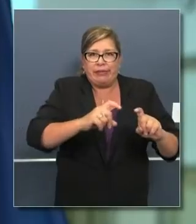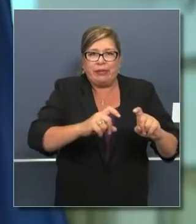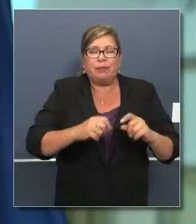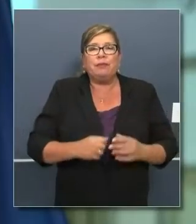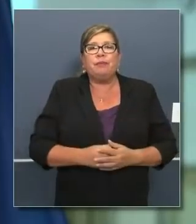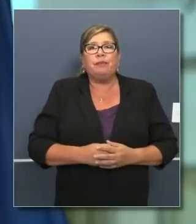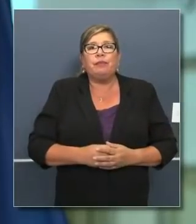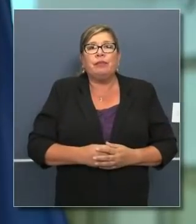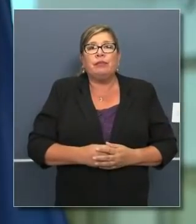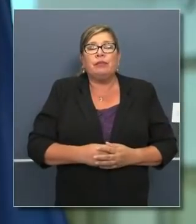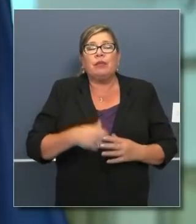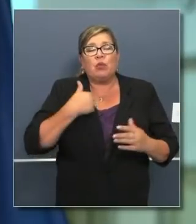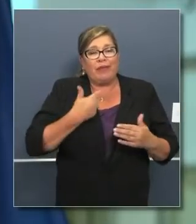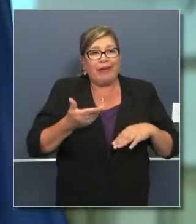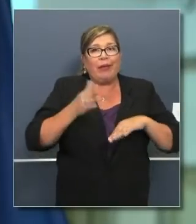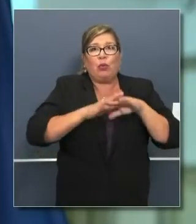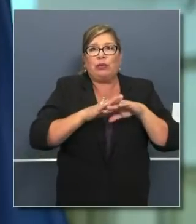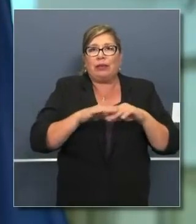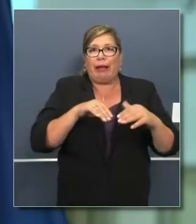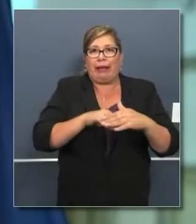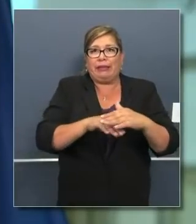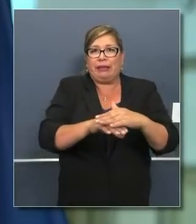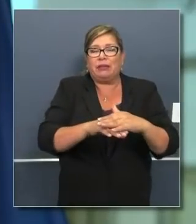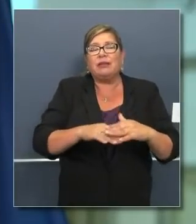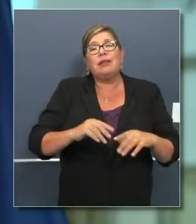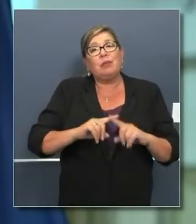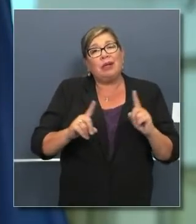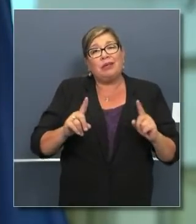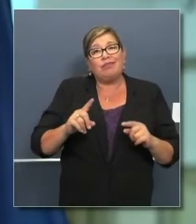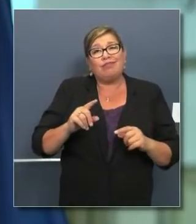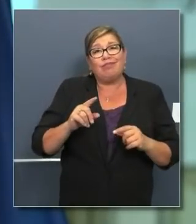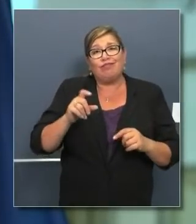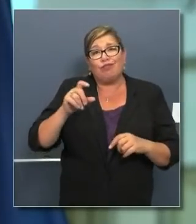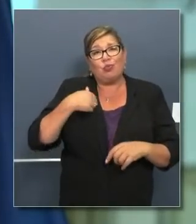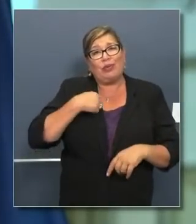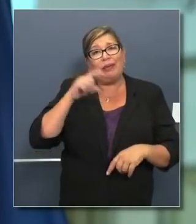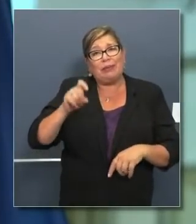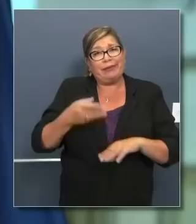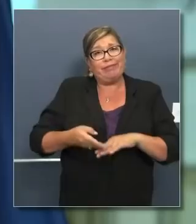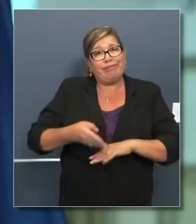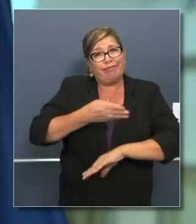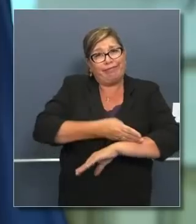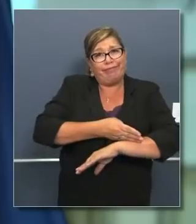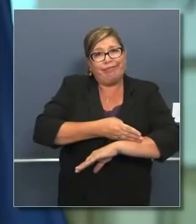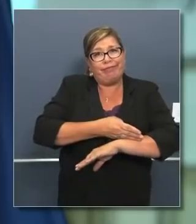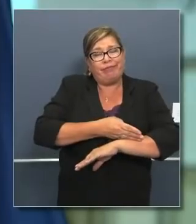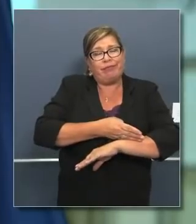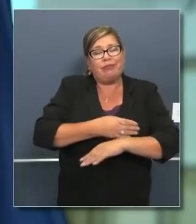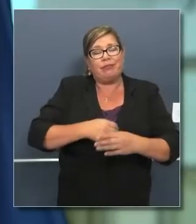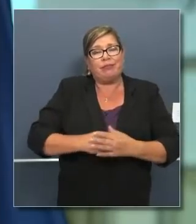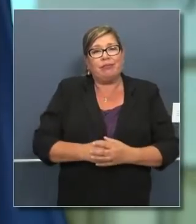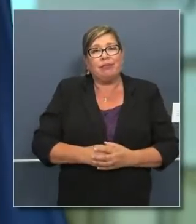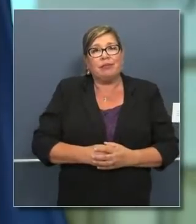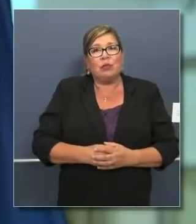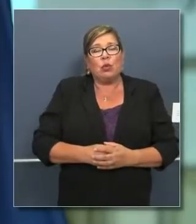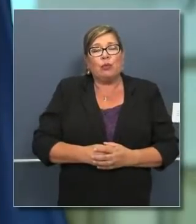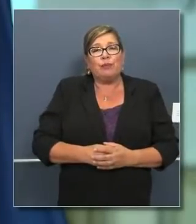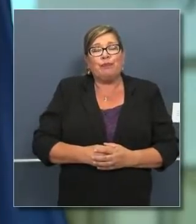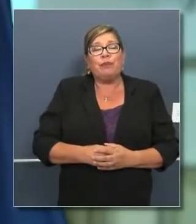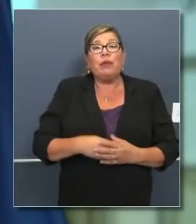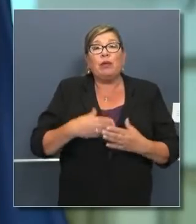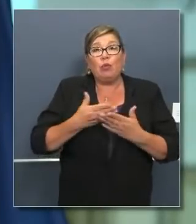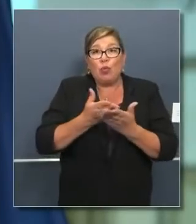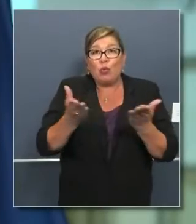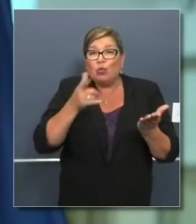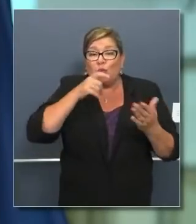access. We, however, have a lot more work to do. I would encourage, and I'm going to get back to your question, those of you that haven't been tested, that